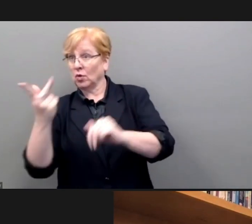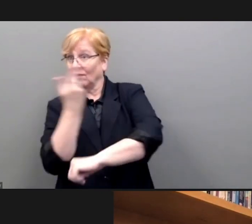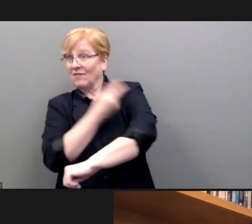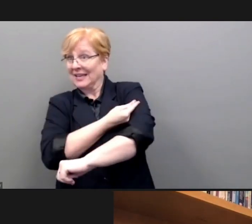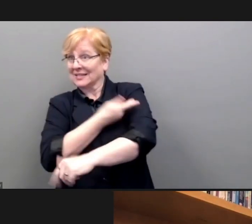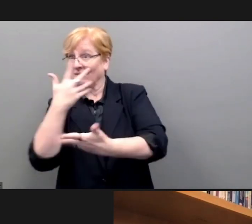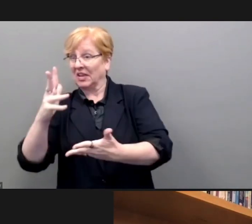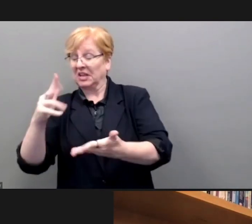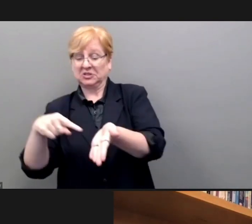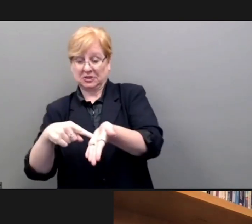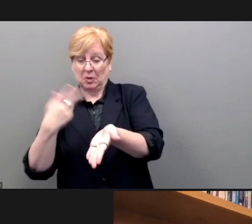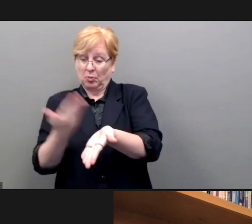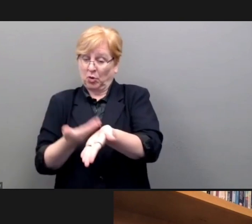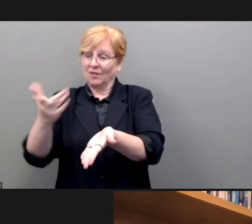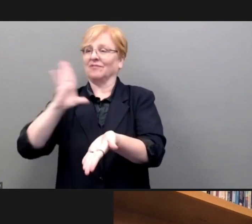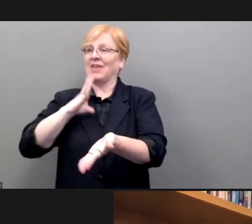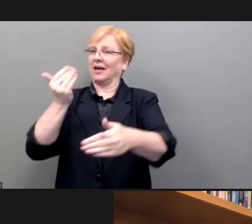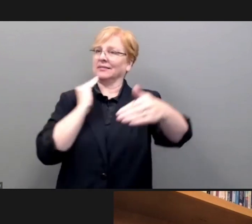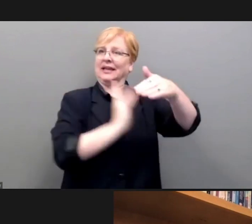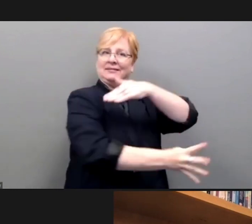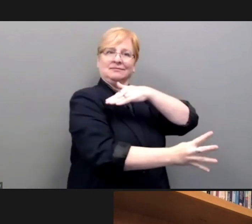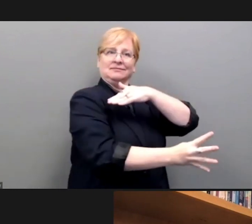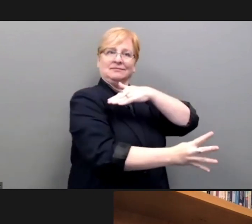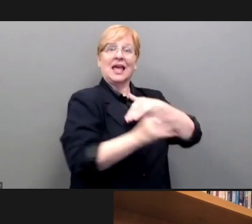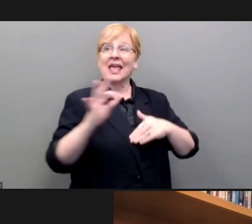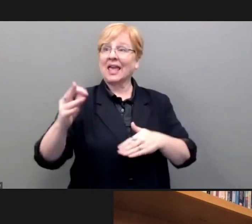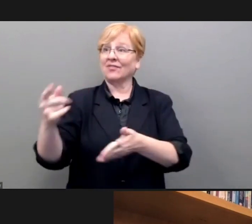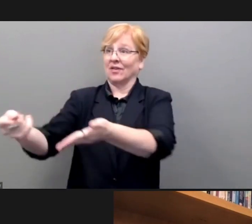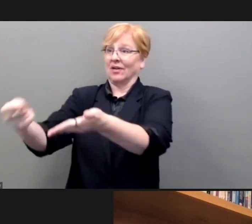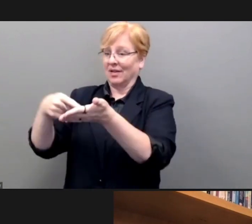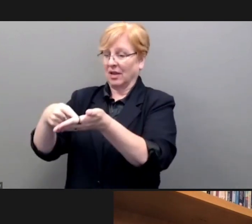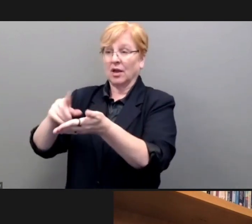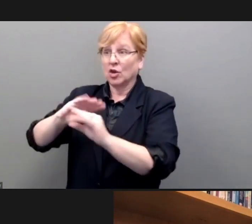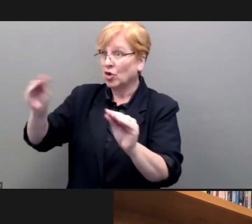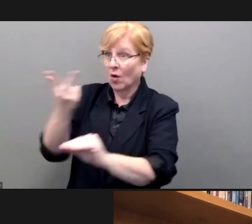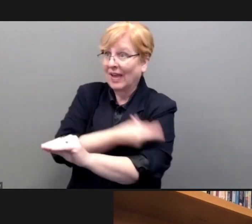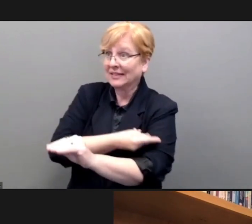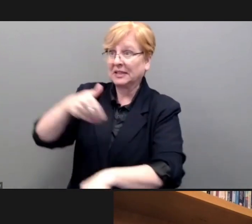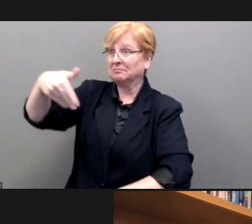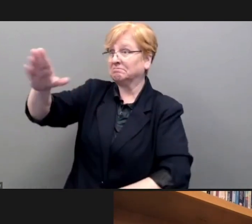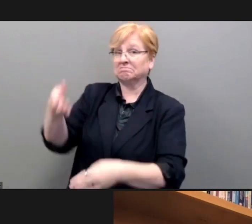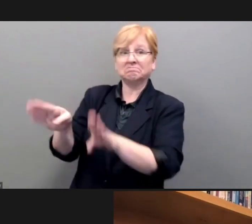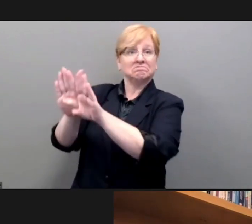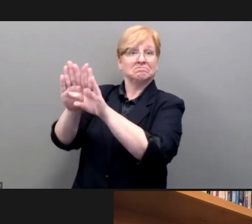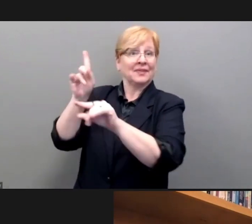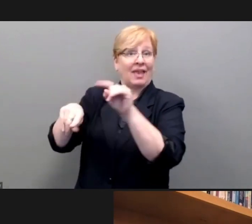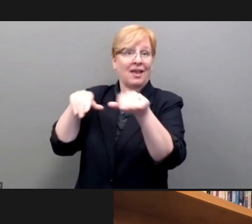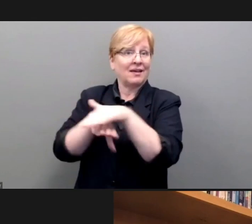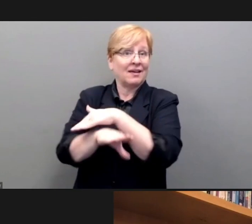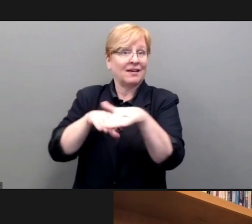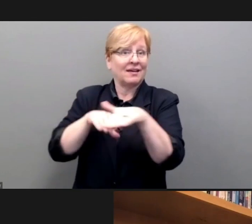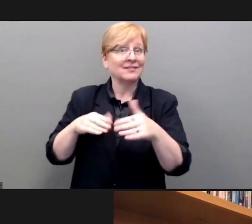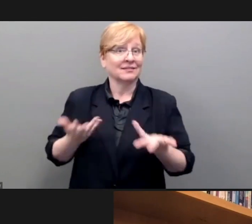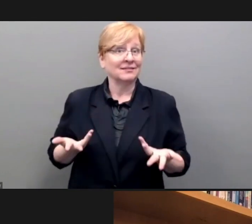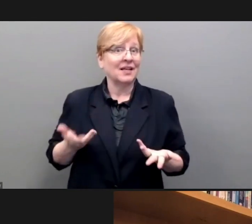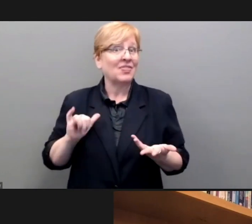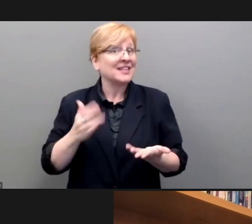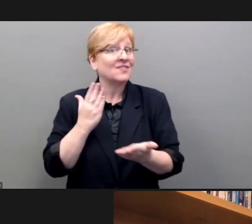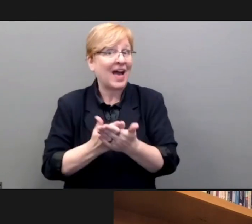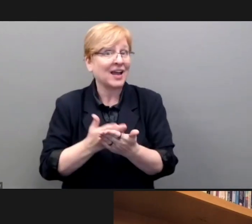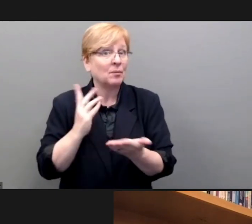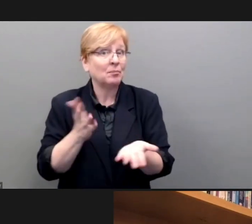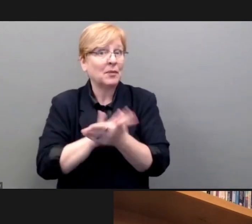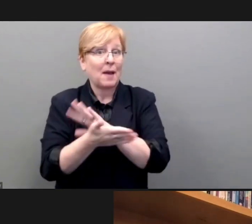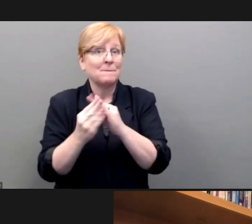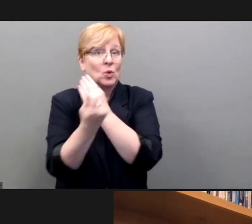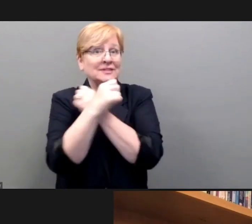is just a fact. And so we haven't made any decisions. I haven't asked the modeling team to tell me what that would do